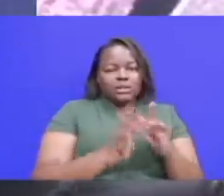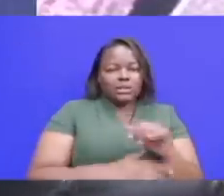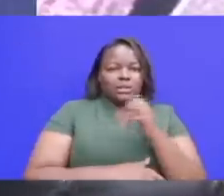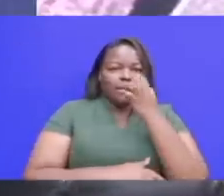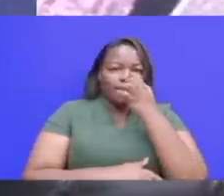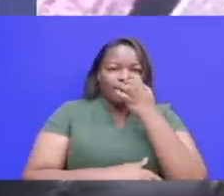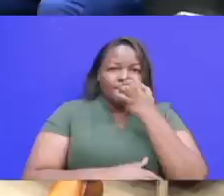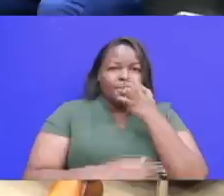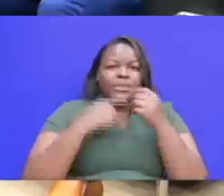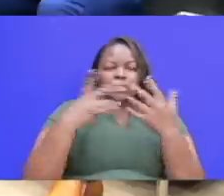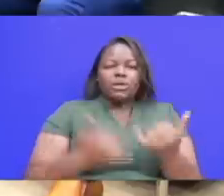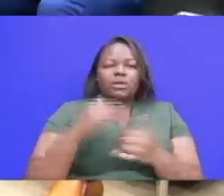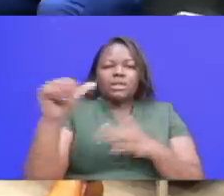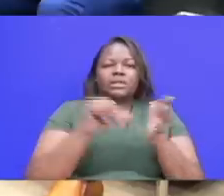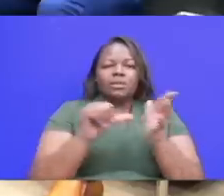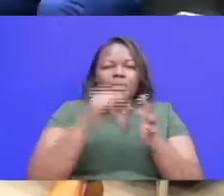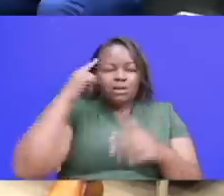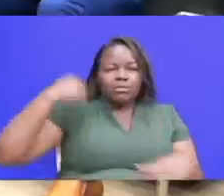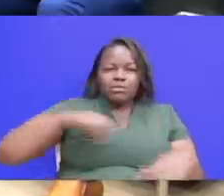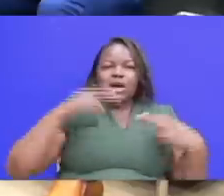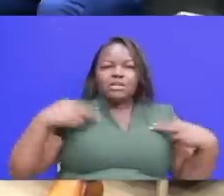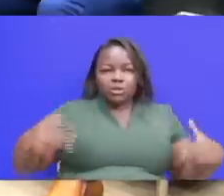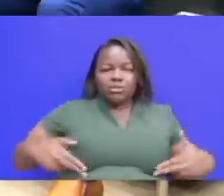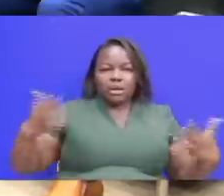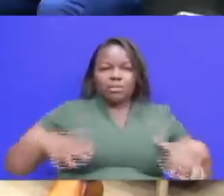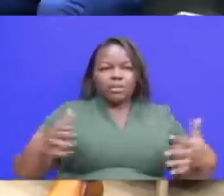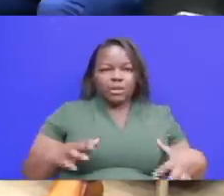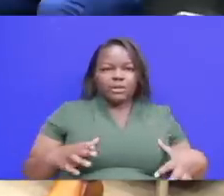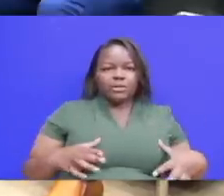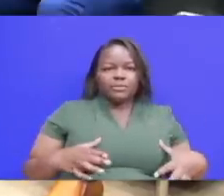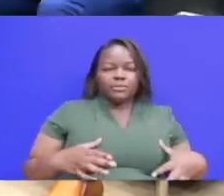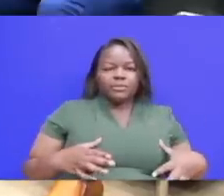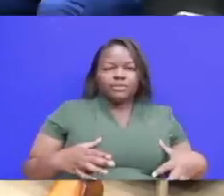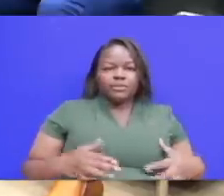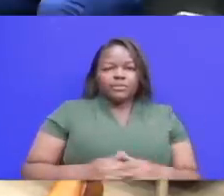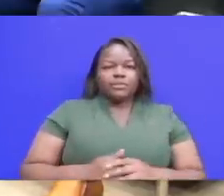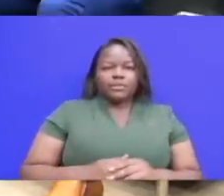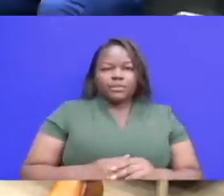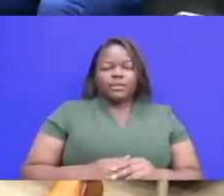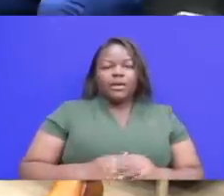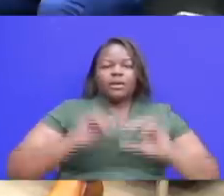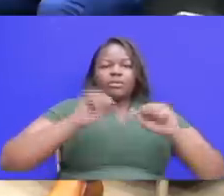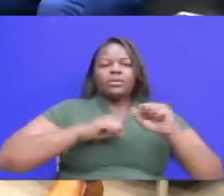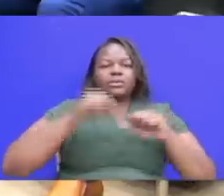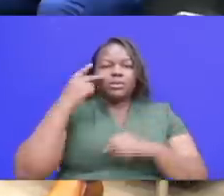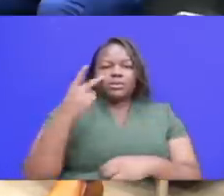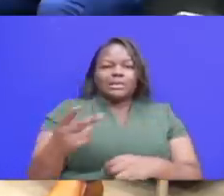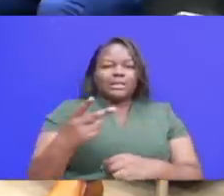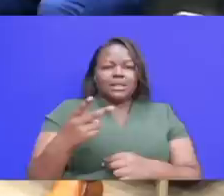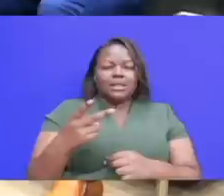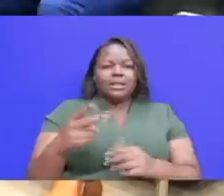the irony of us human beings, that we are able to see. We are able to see the speck